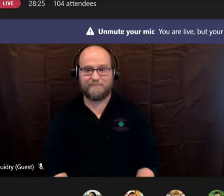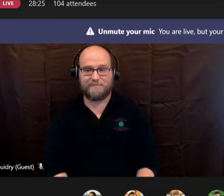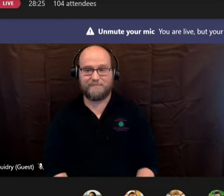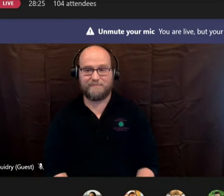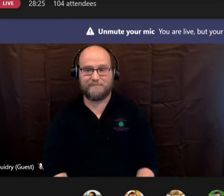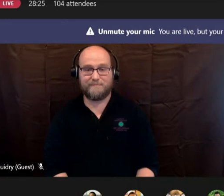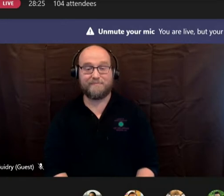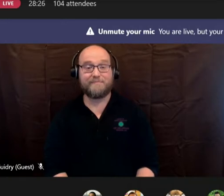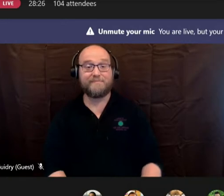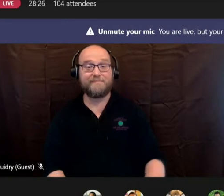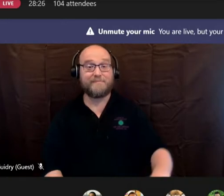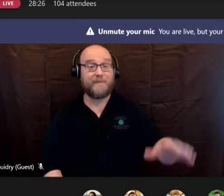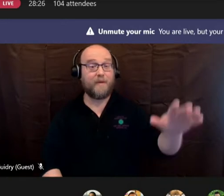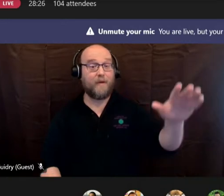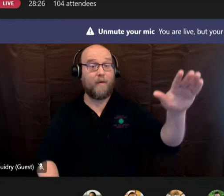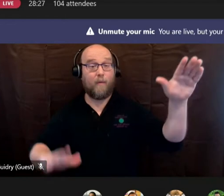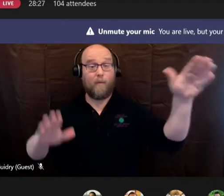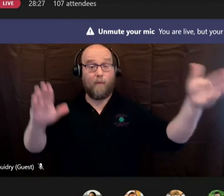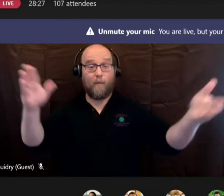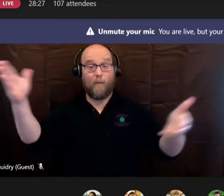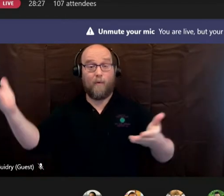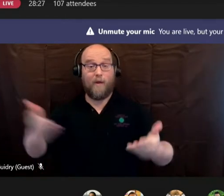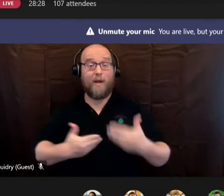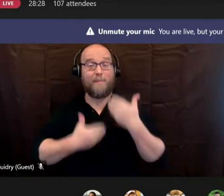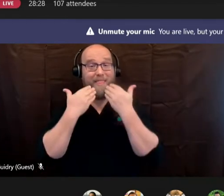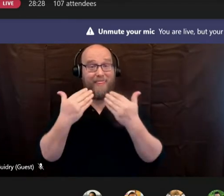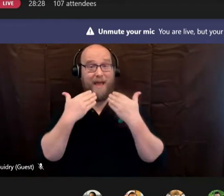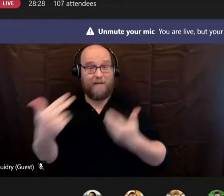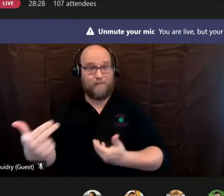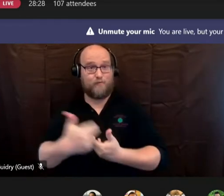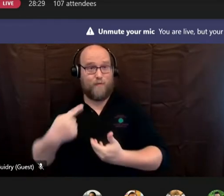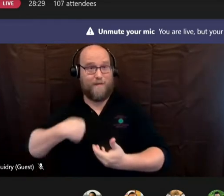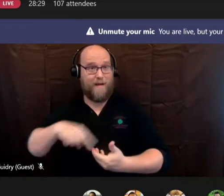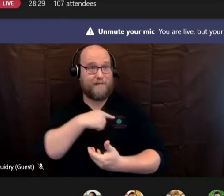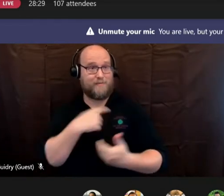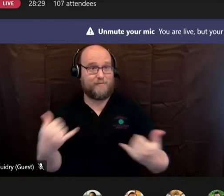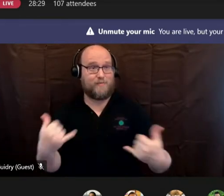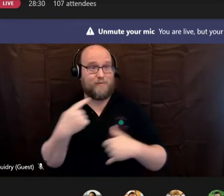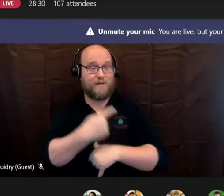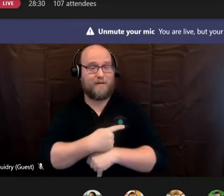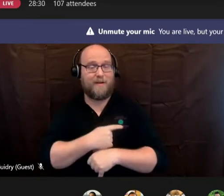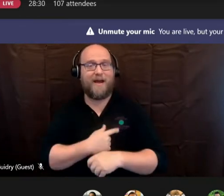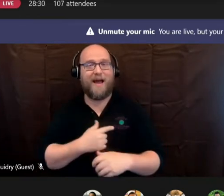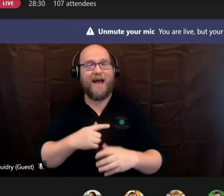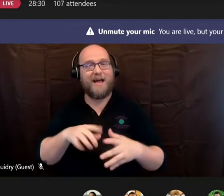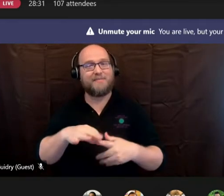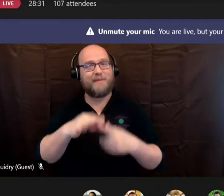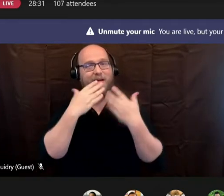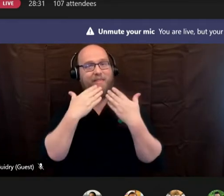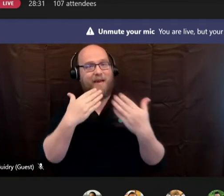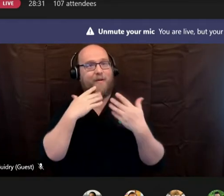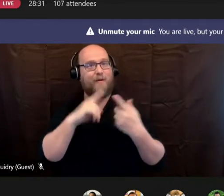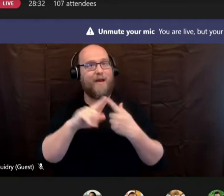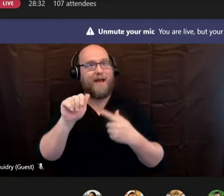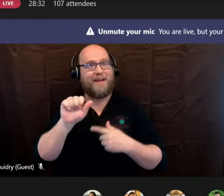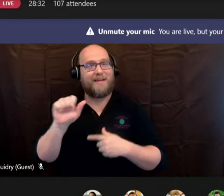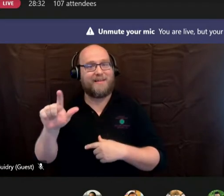Welcome and thank you for joining us today. Special thank you to our ASL interpreter, Joel